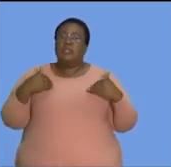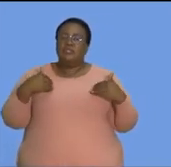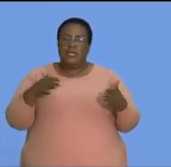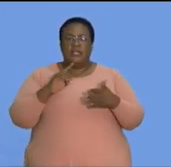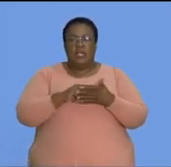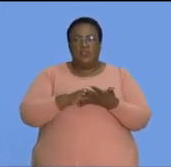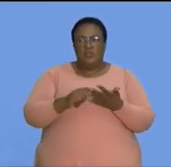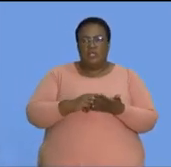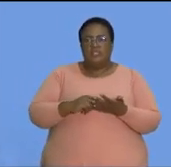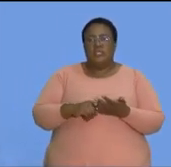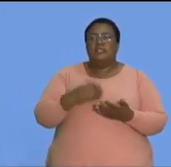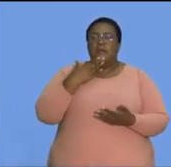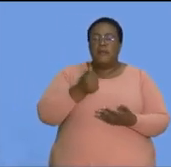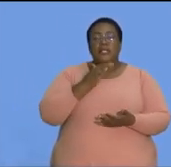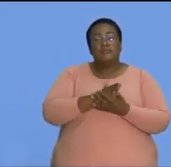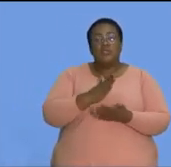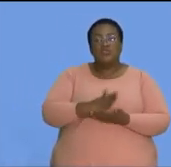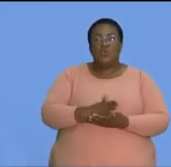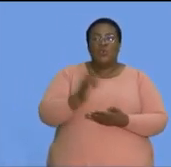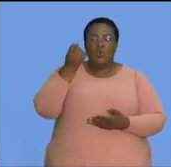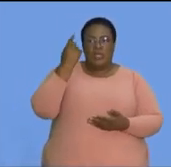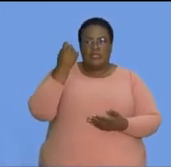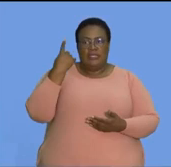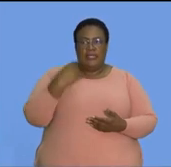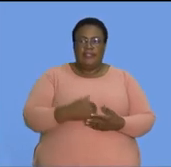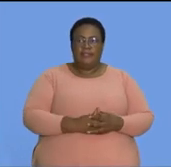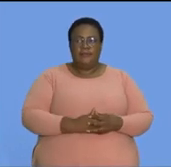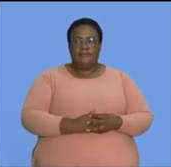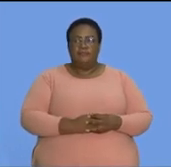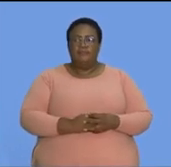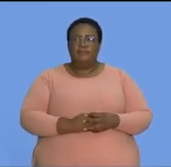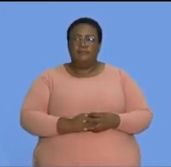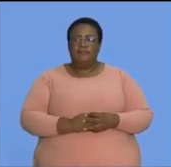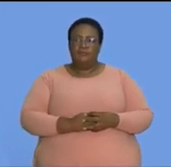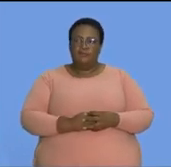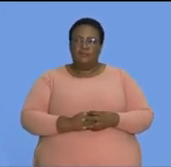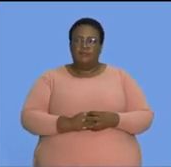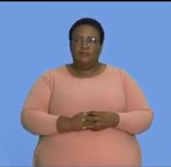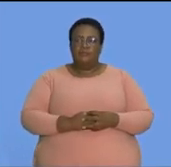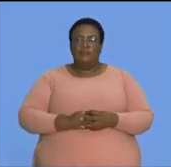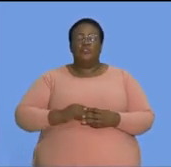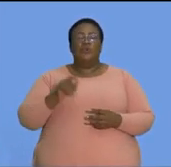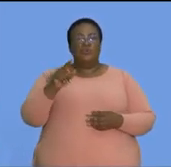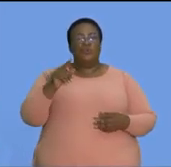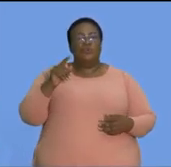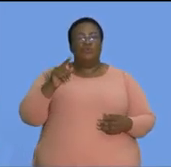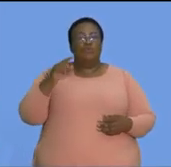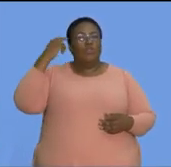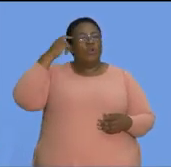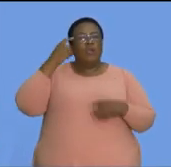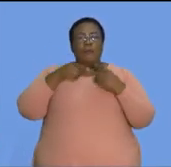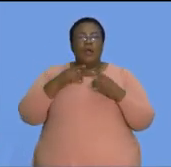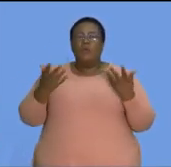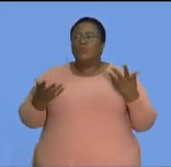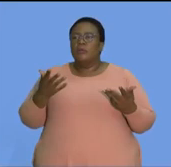start calculating from there. So please make sure that you understand that. Now, have you thought about,